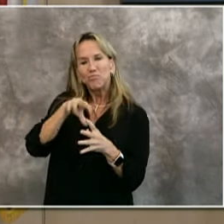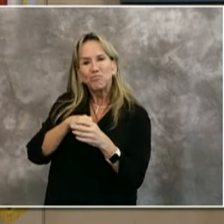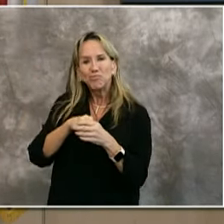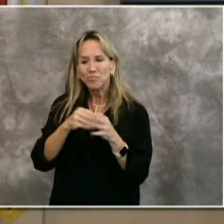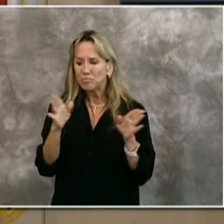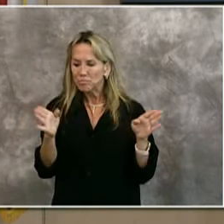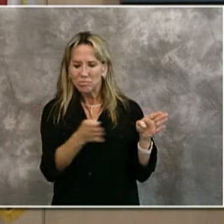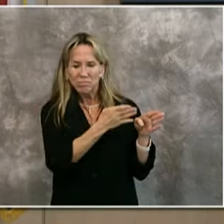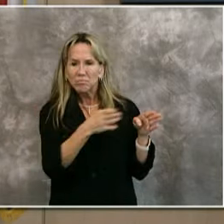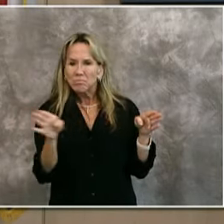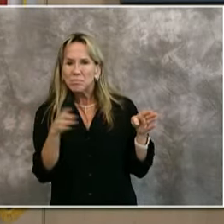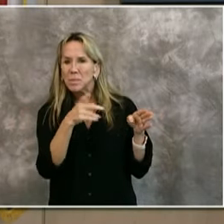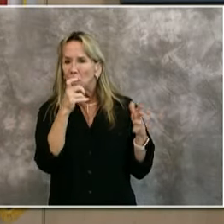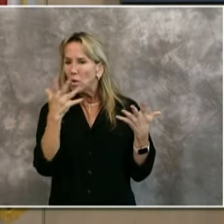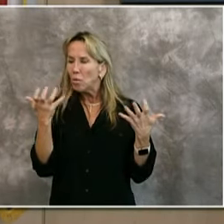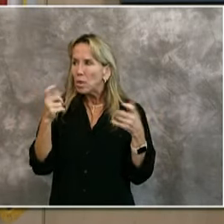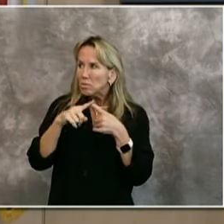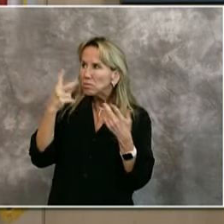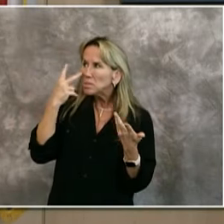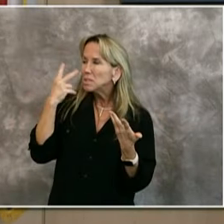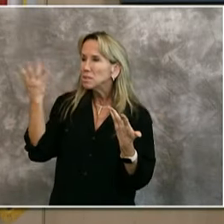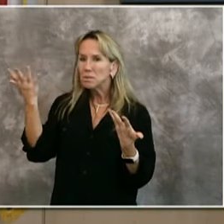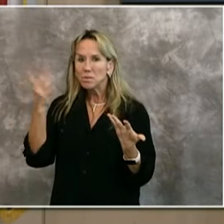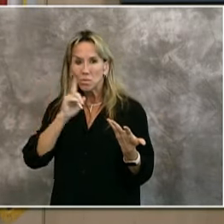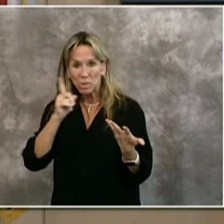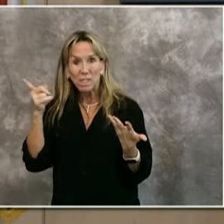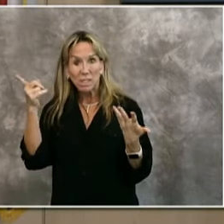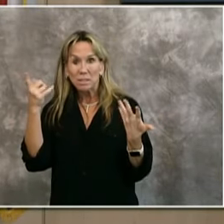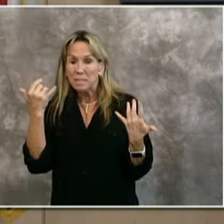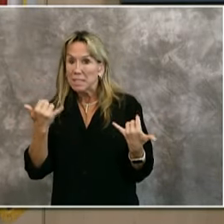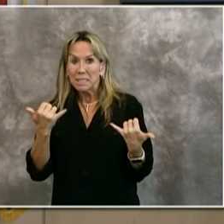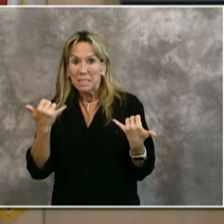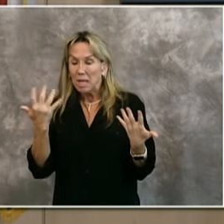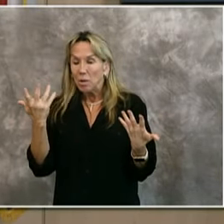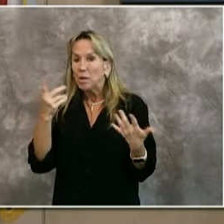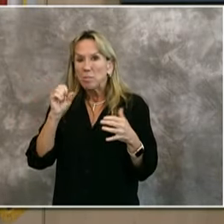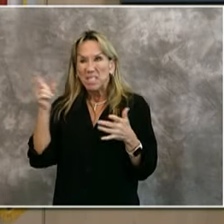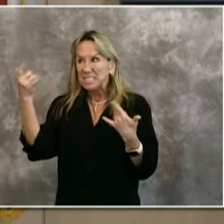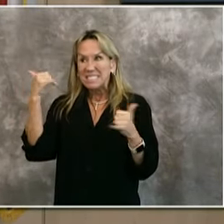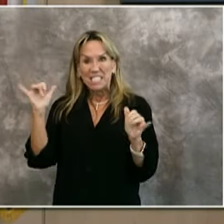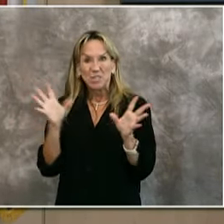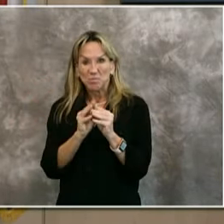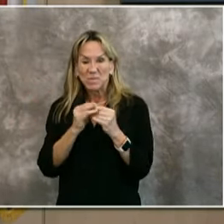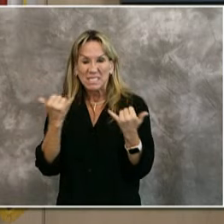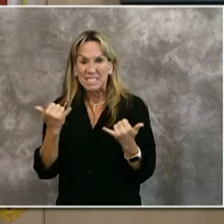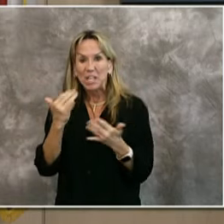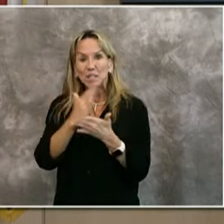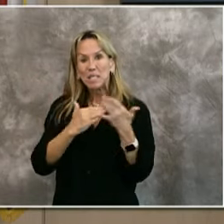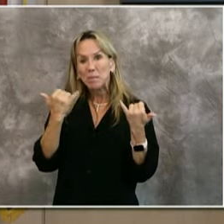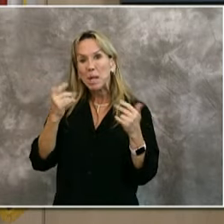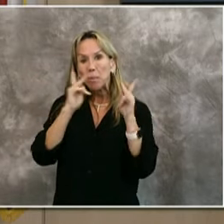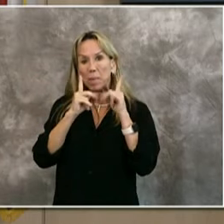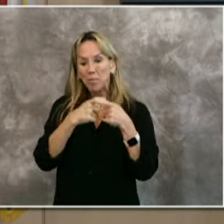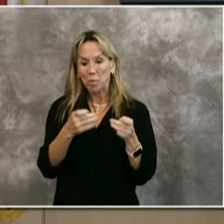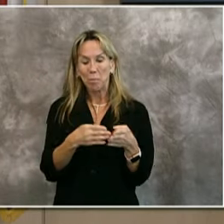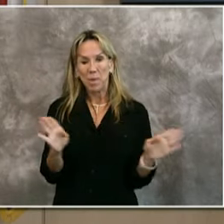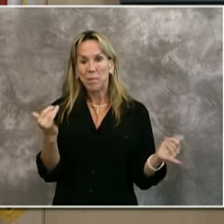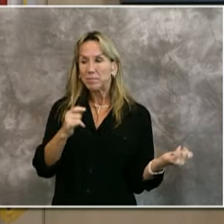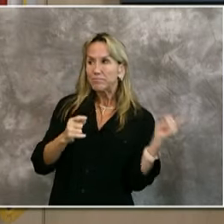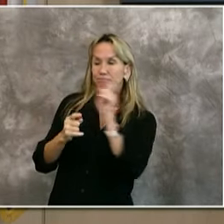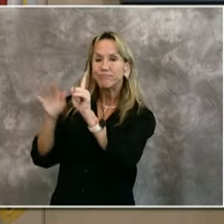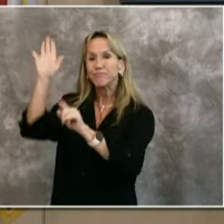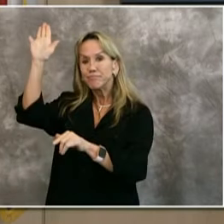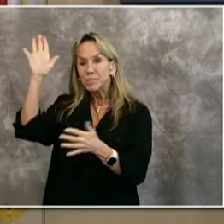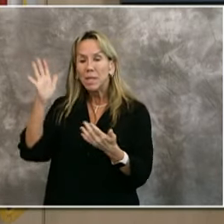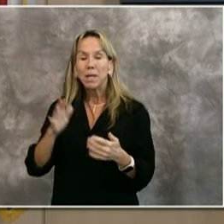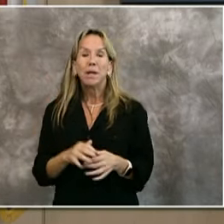spectrum, and I think it might be still having some public testimony going on now. I will tell you that that we are specifically,